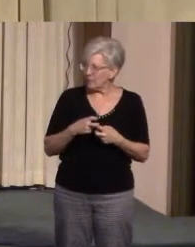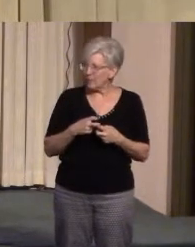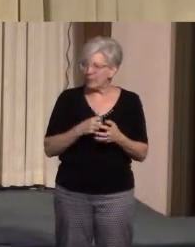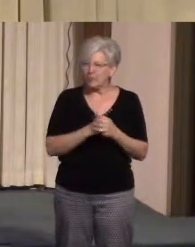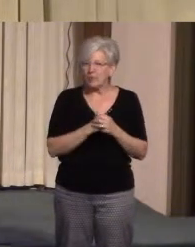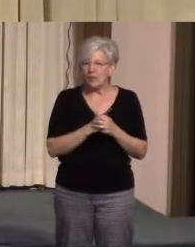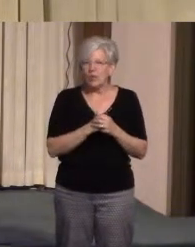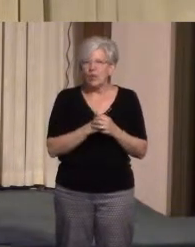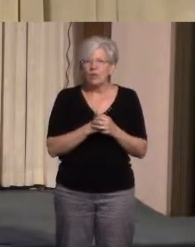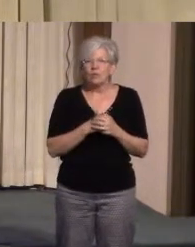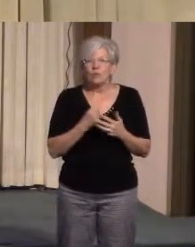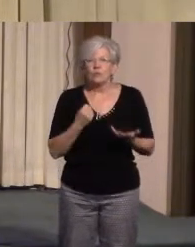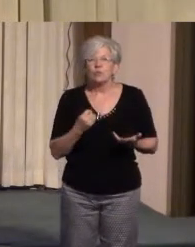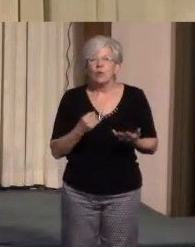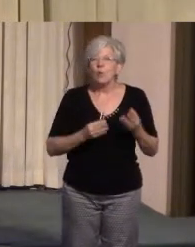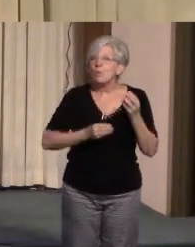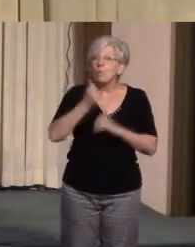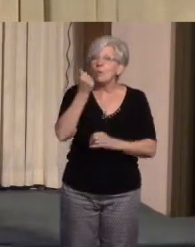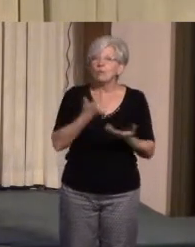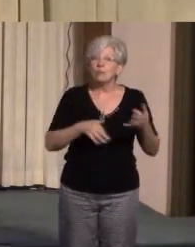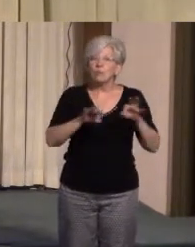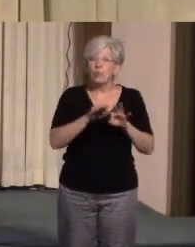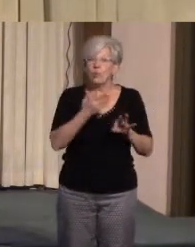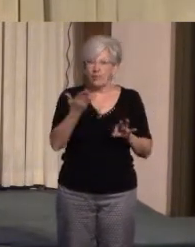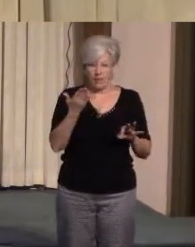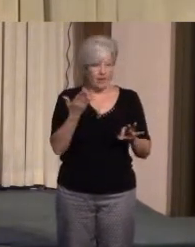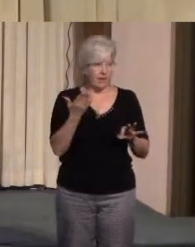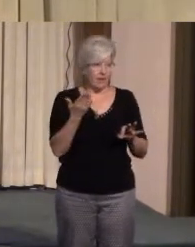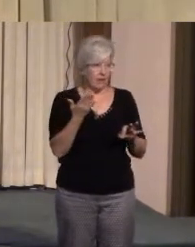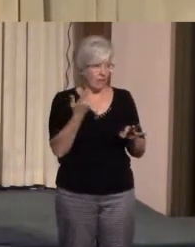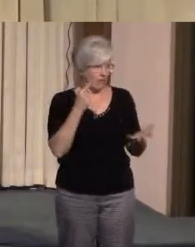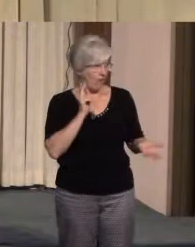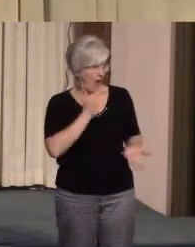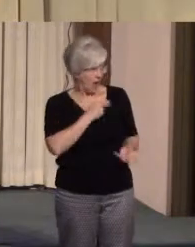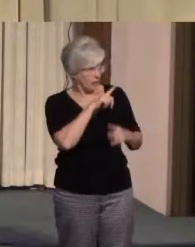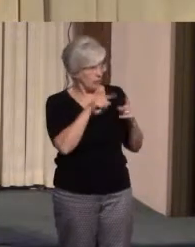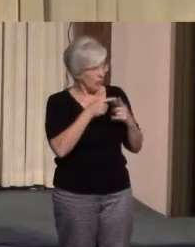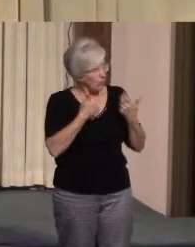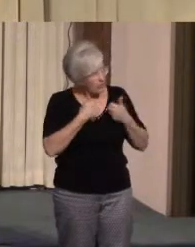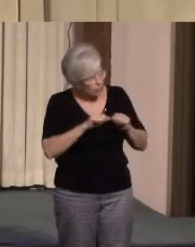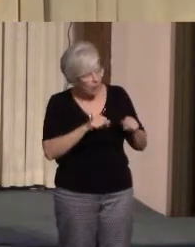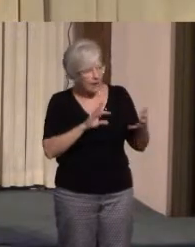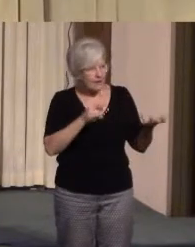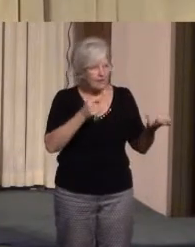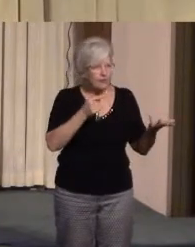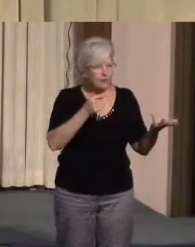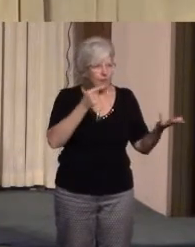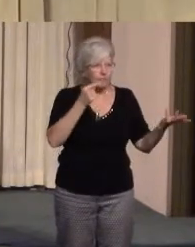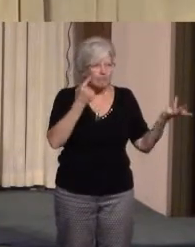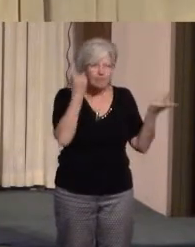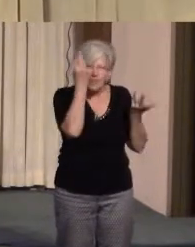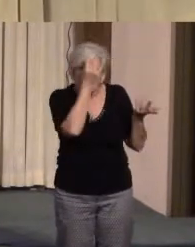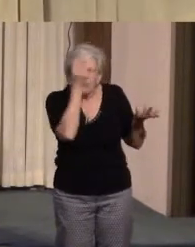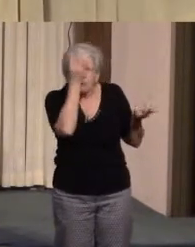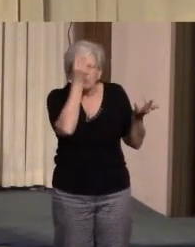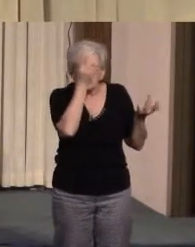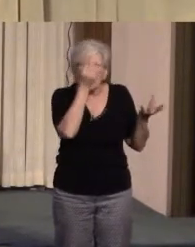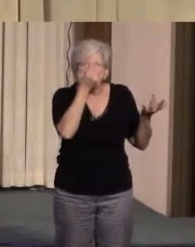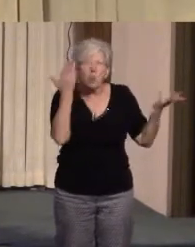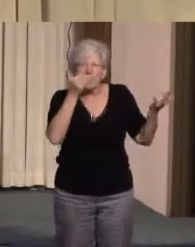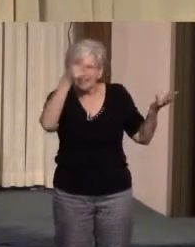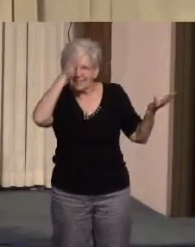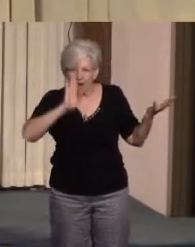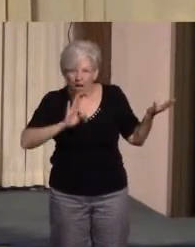difficult. So the most important thing for us when we go to looking at what is God is